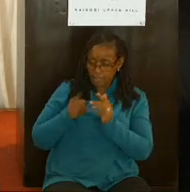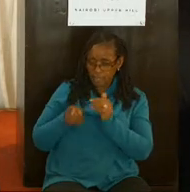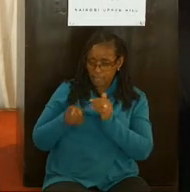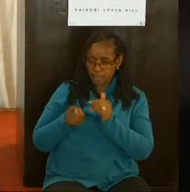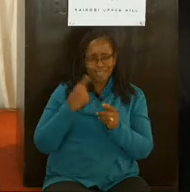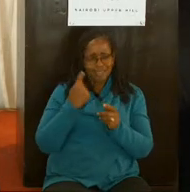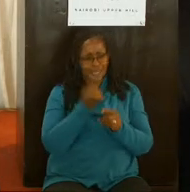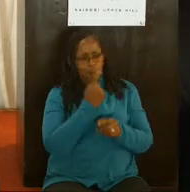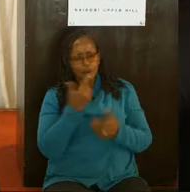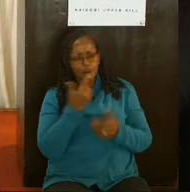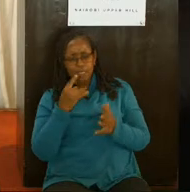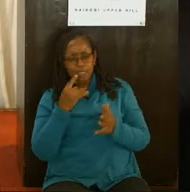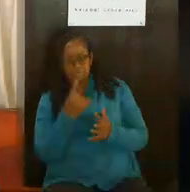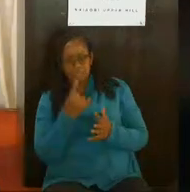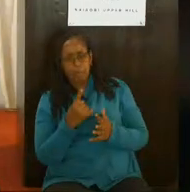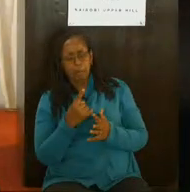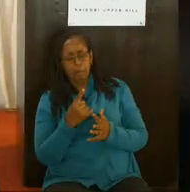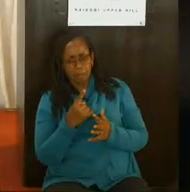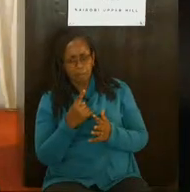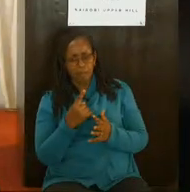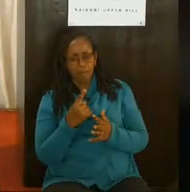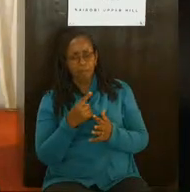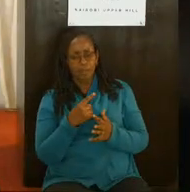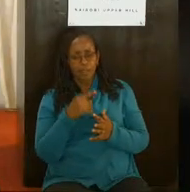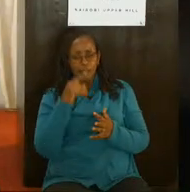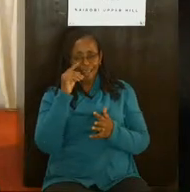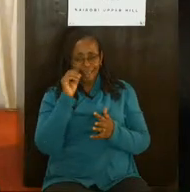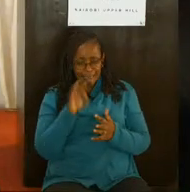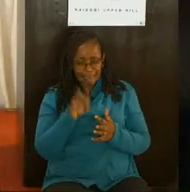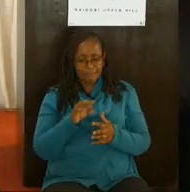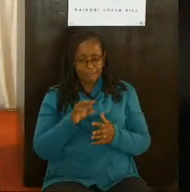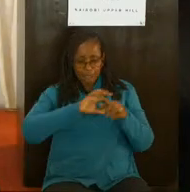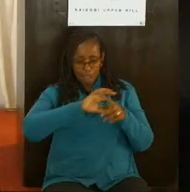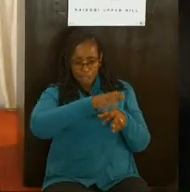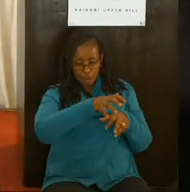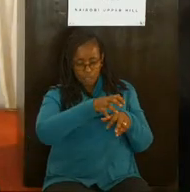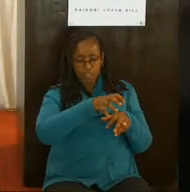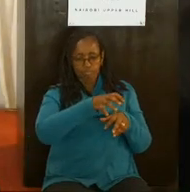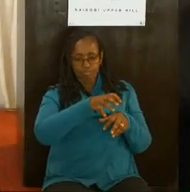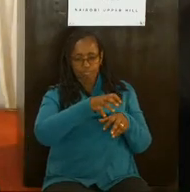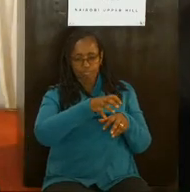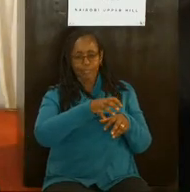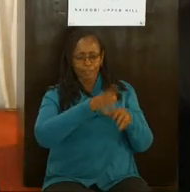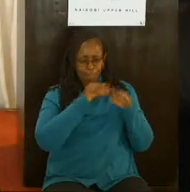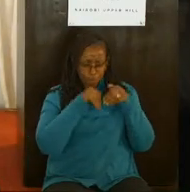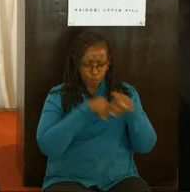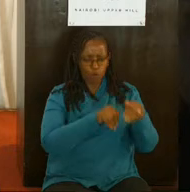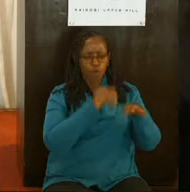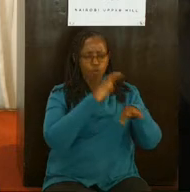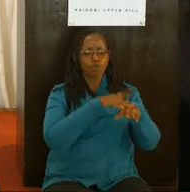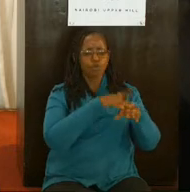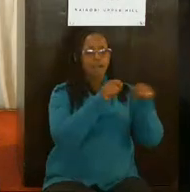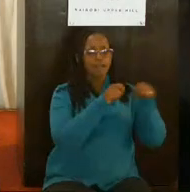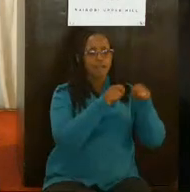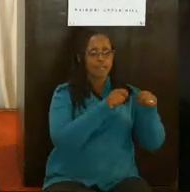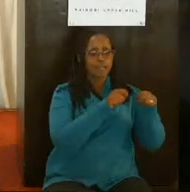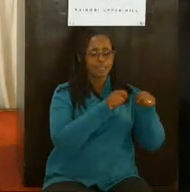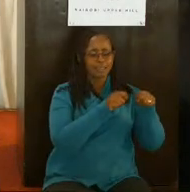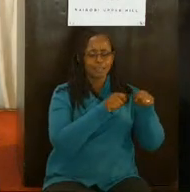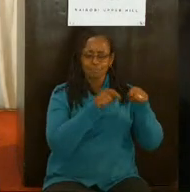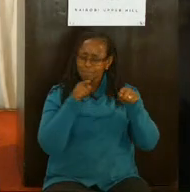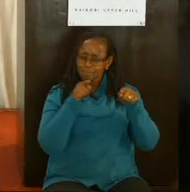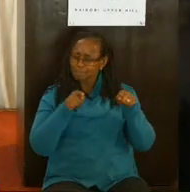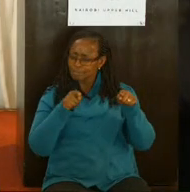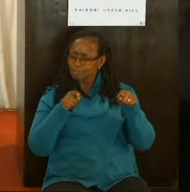is this translating if if a county adears to good governance is it translating to Better Business